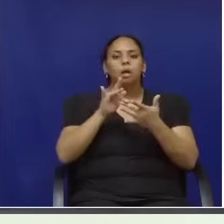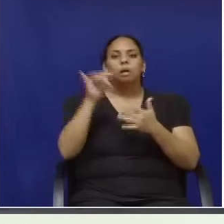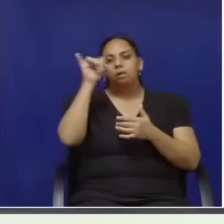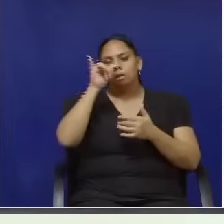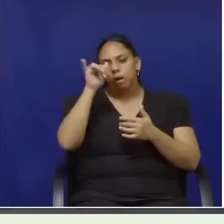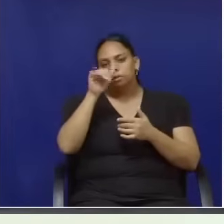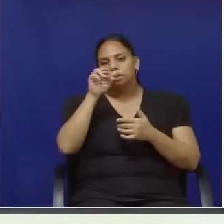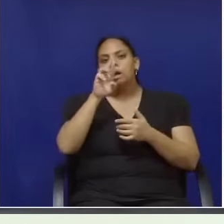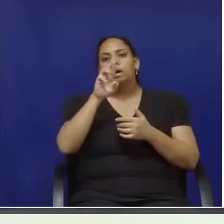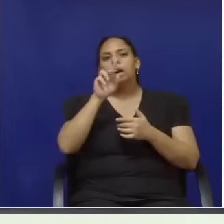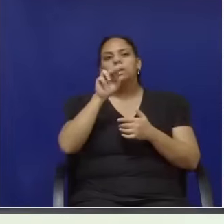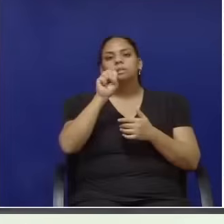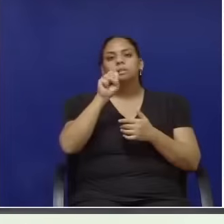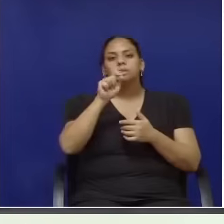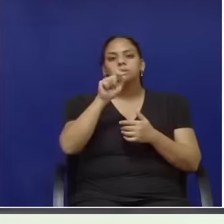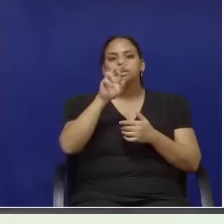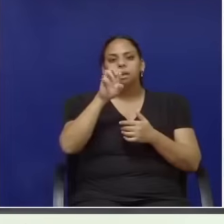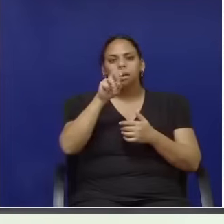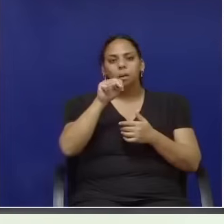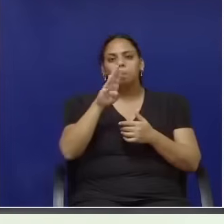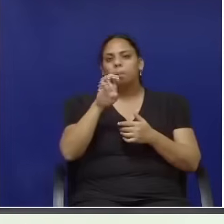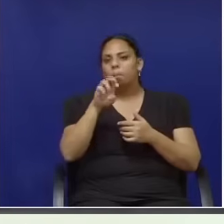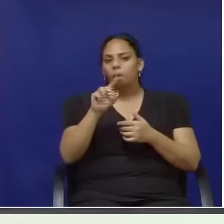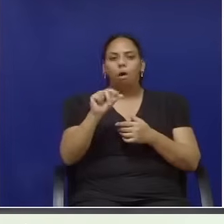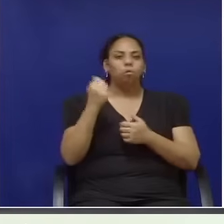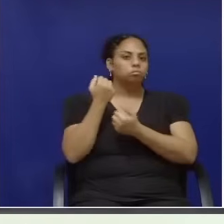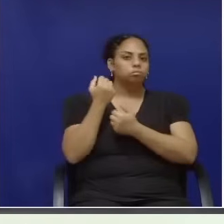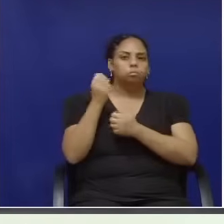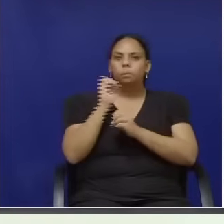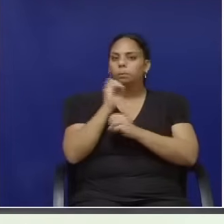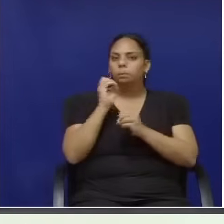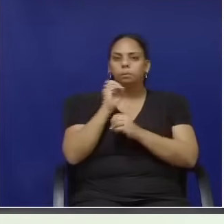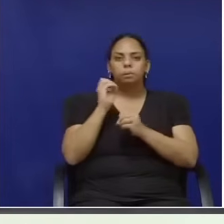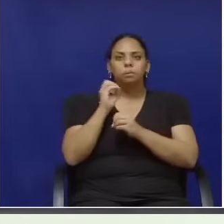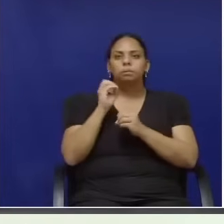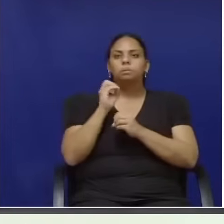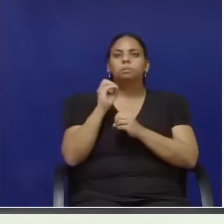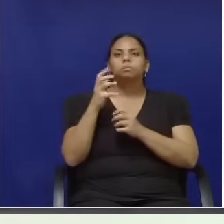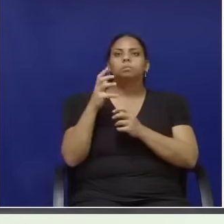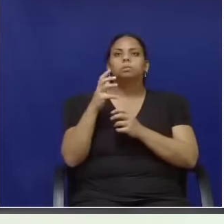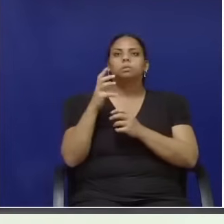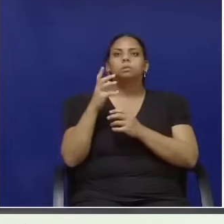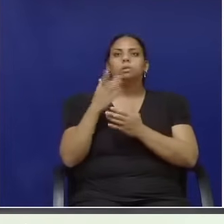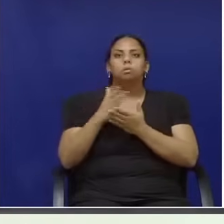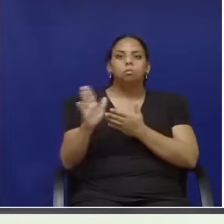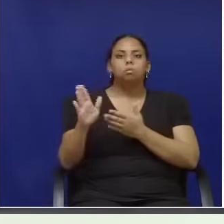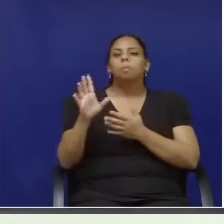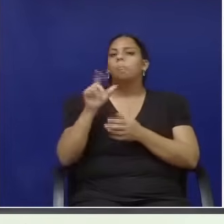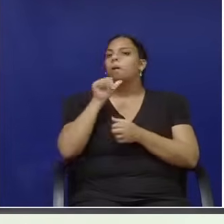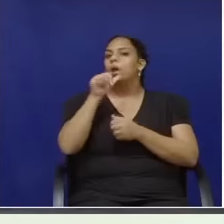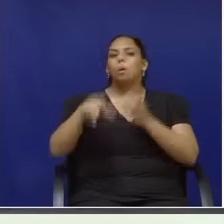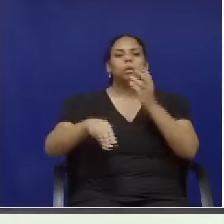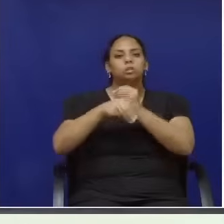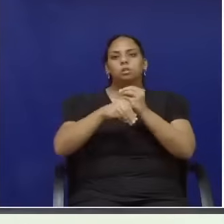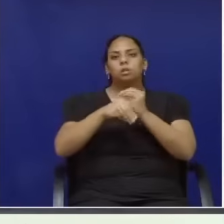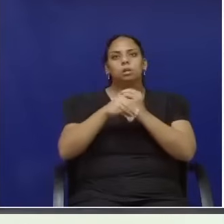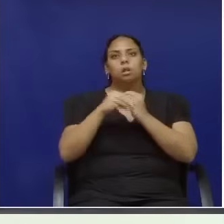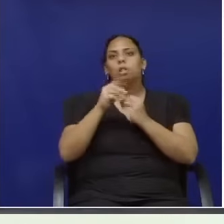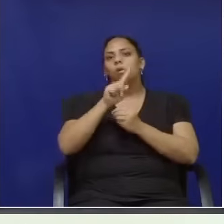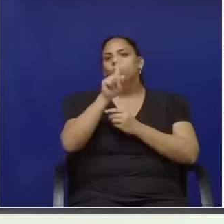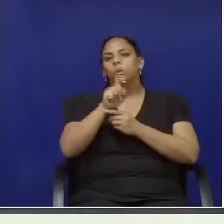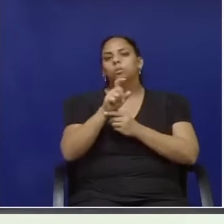in Rustenburg were declined. No additional requests were received. Western